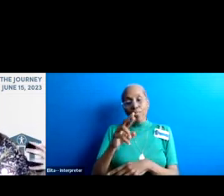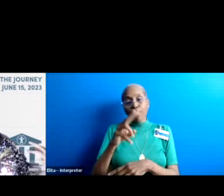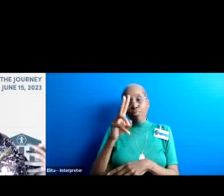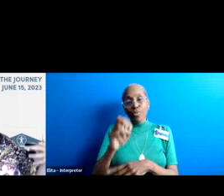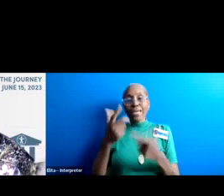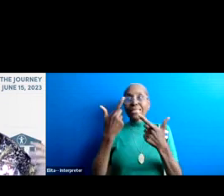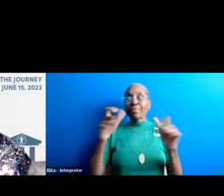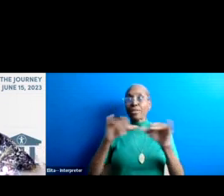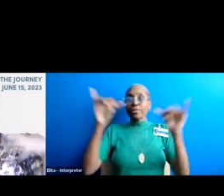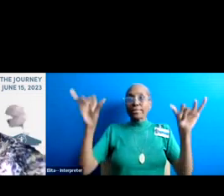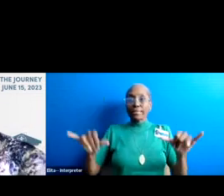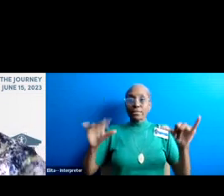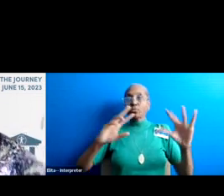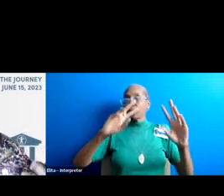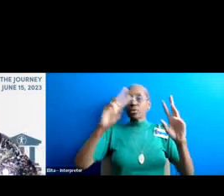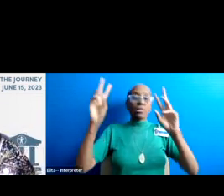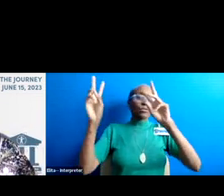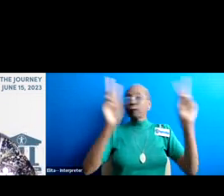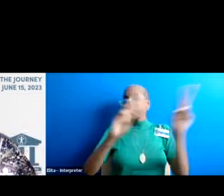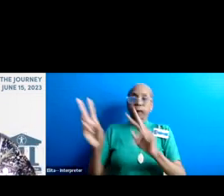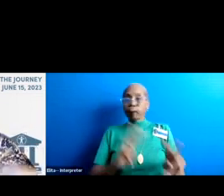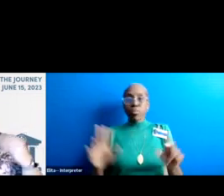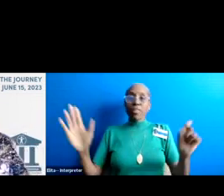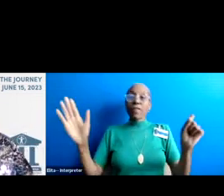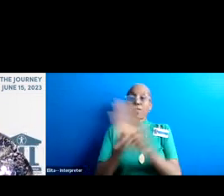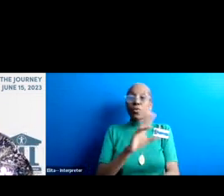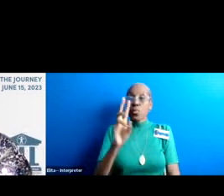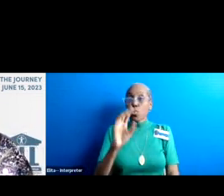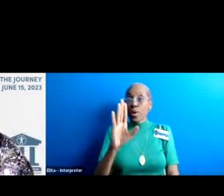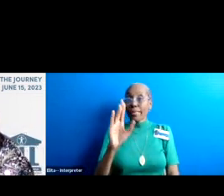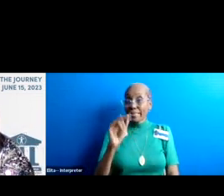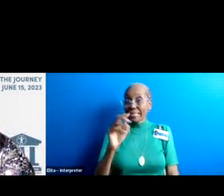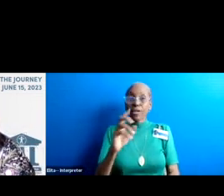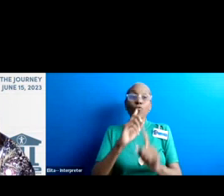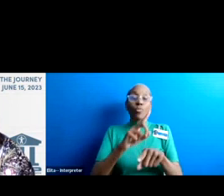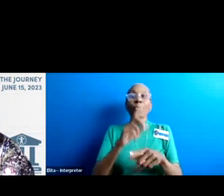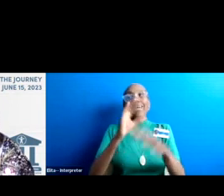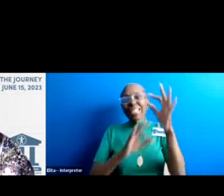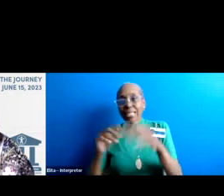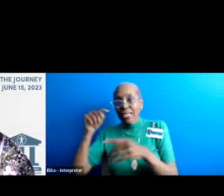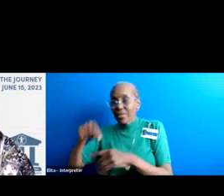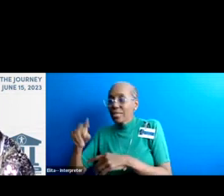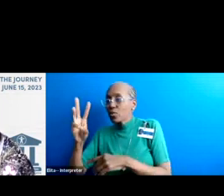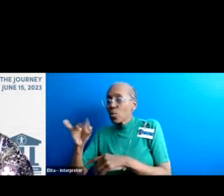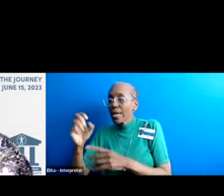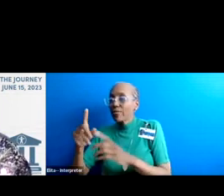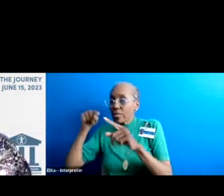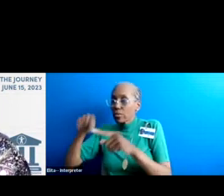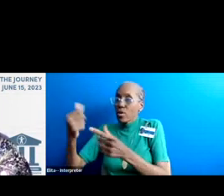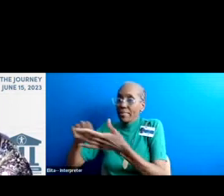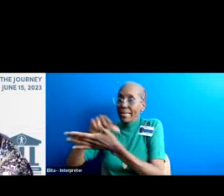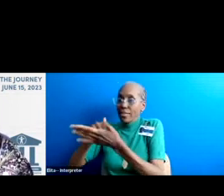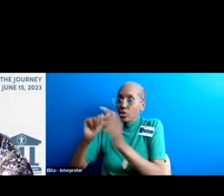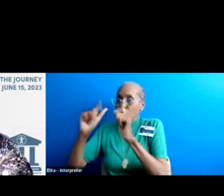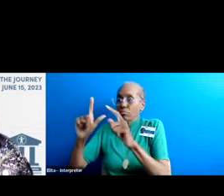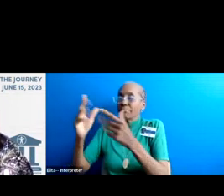bigger system that will scan the entire website and give you a report, as opposed to something like Wave that just scans one